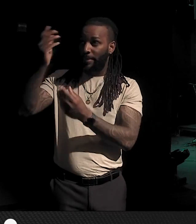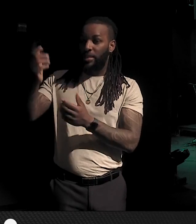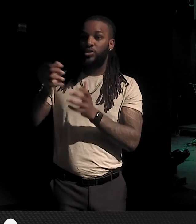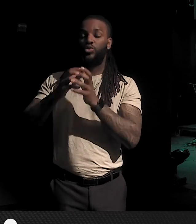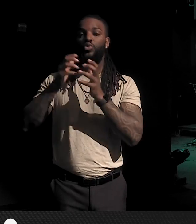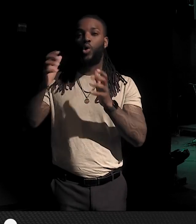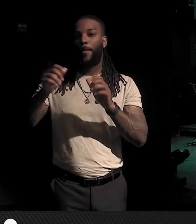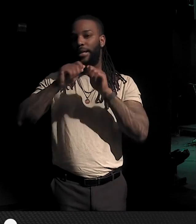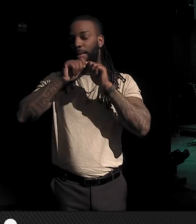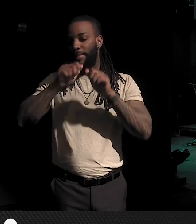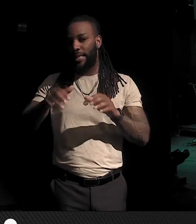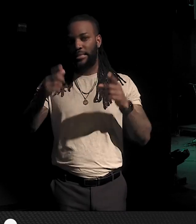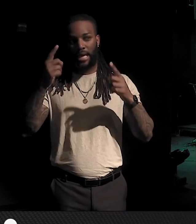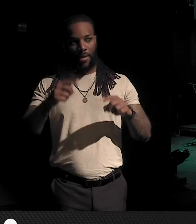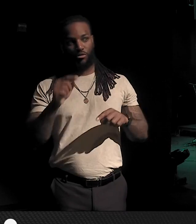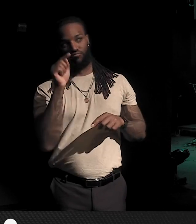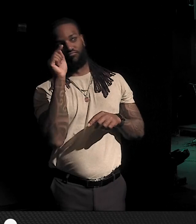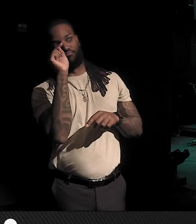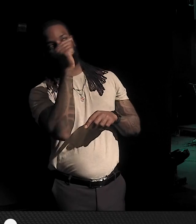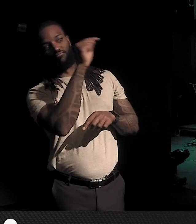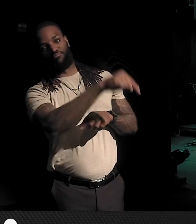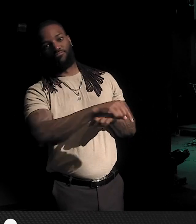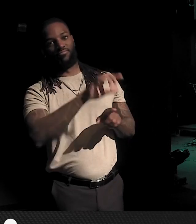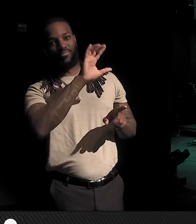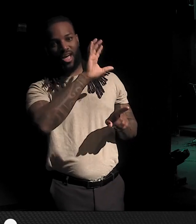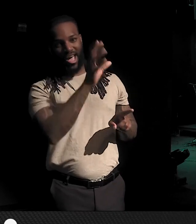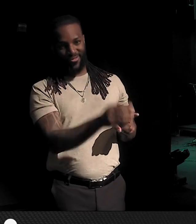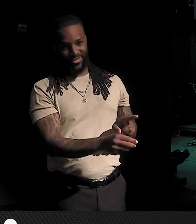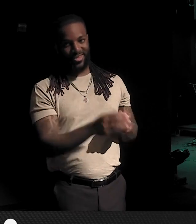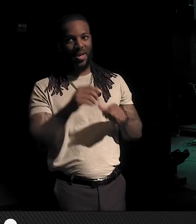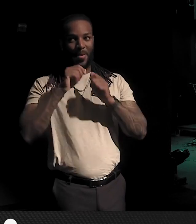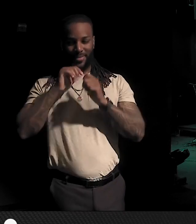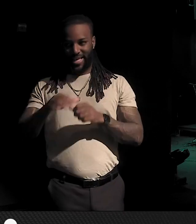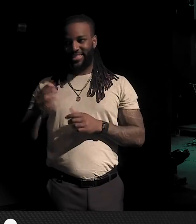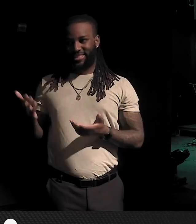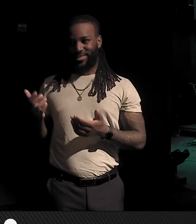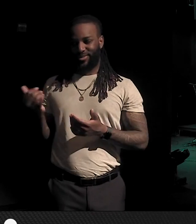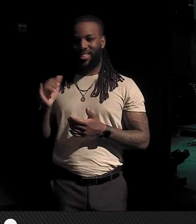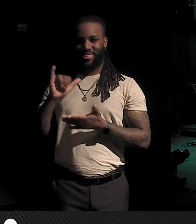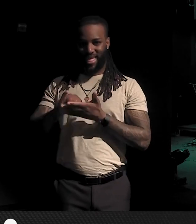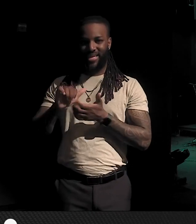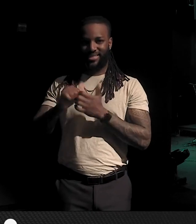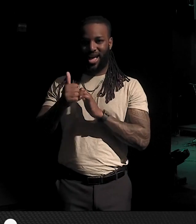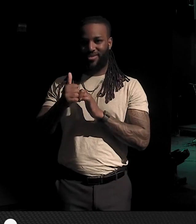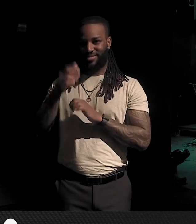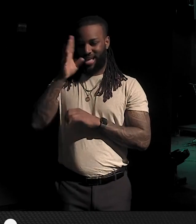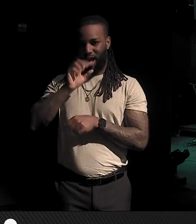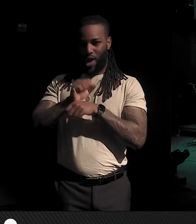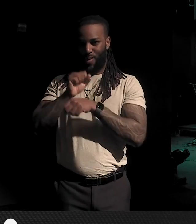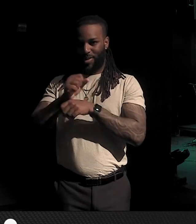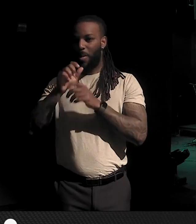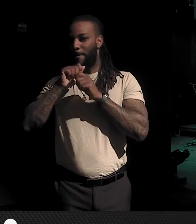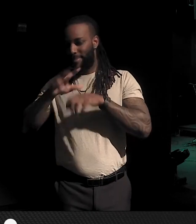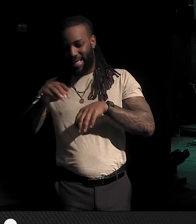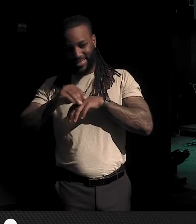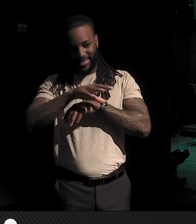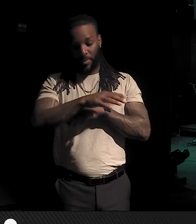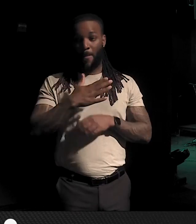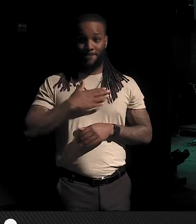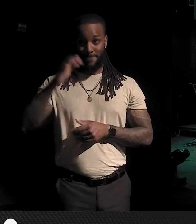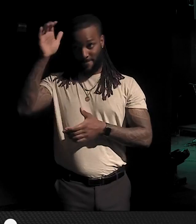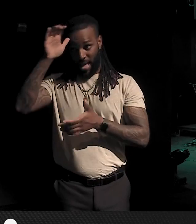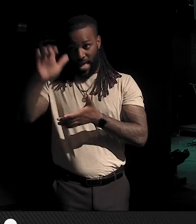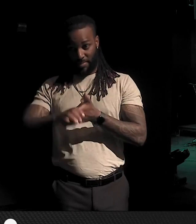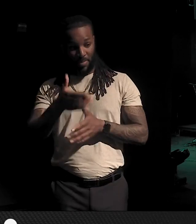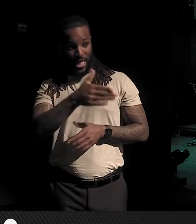down on the other side of the world, and blessings are falling down on us, because that's how kingdom math kind of works. Amen, come on. And my husband's been in Nigeria